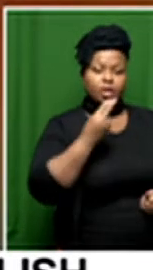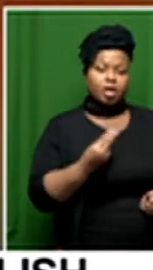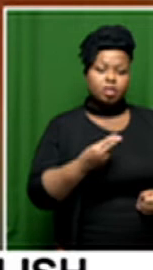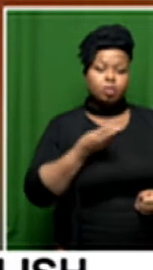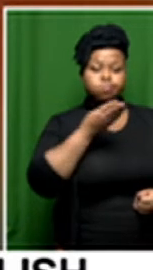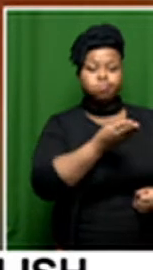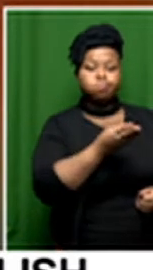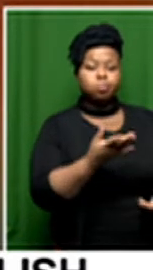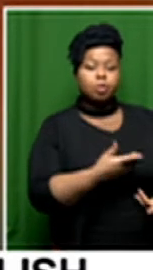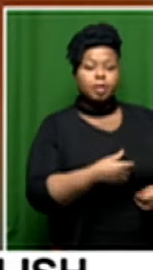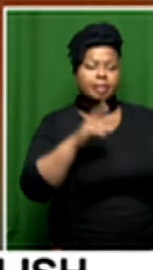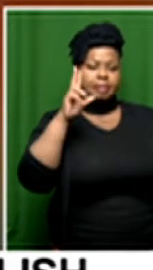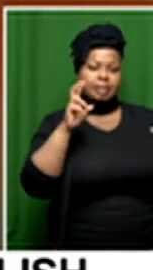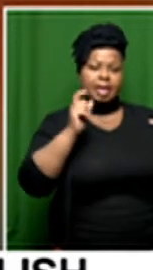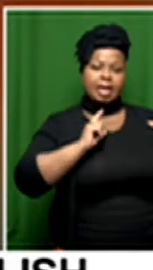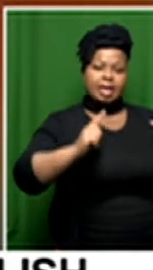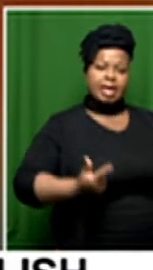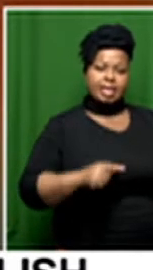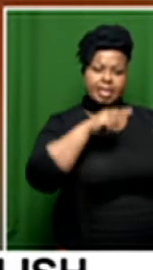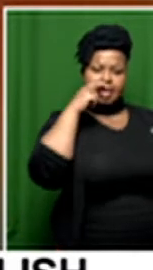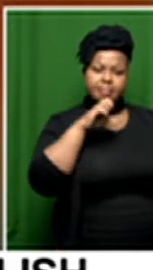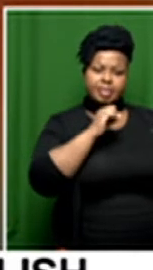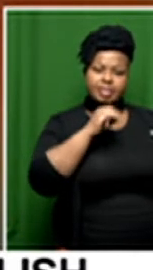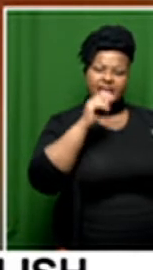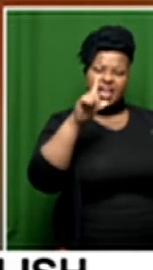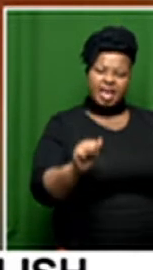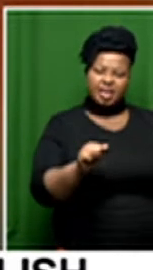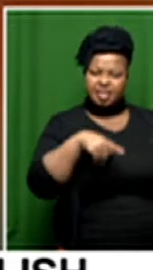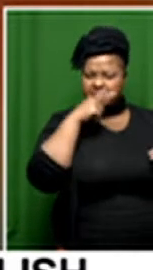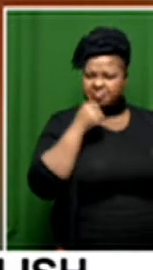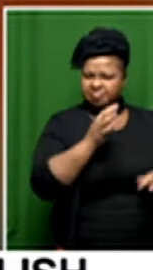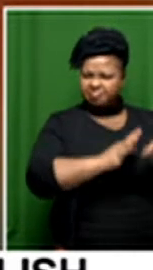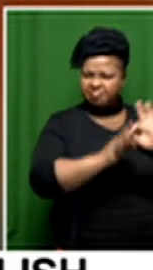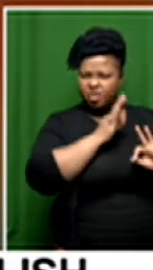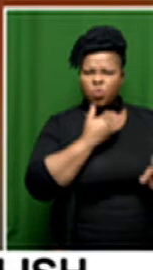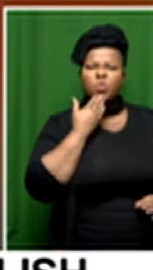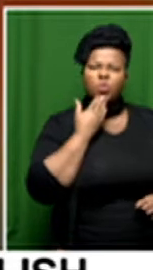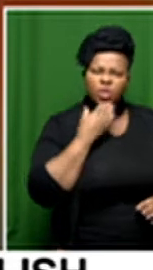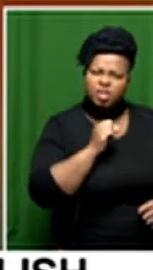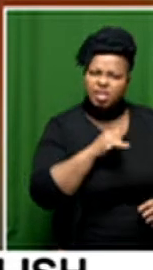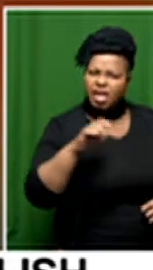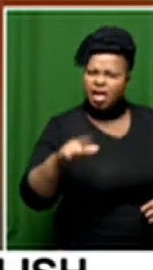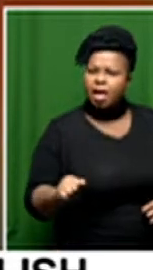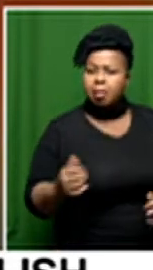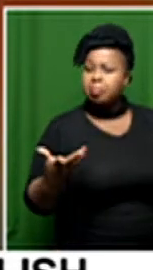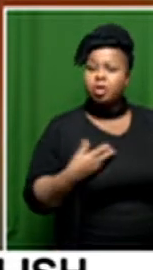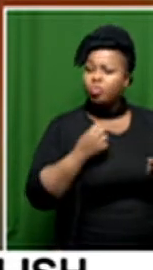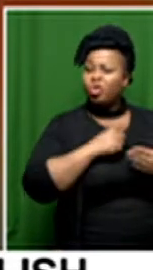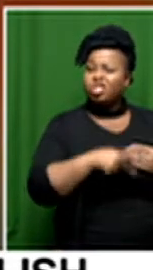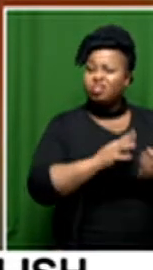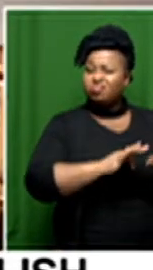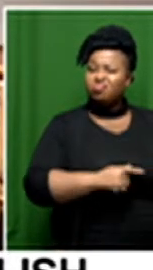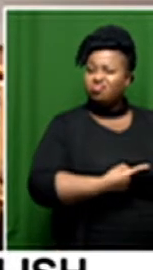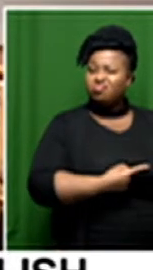installation, Russell, is titled A Lady Named Stella. Speak to us more about this project. Who is Stella? What's her